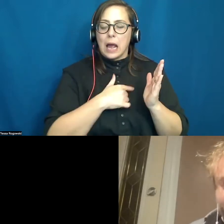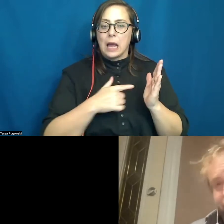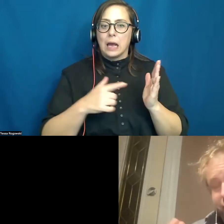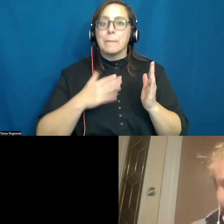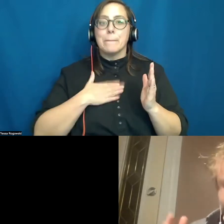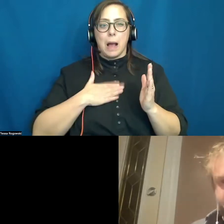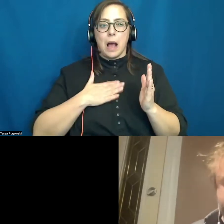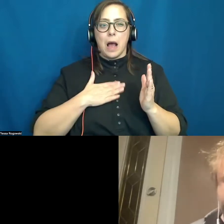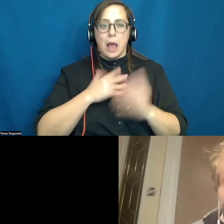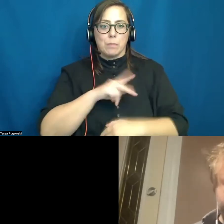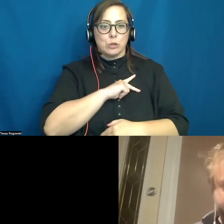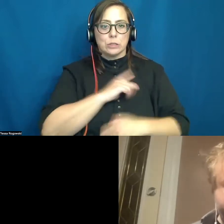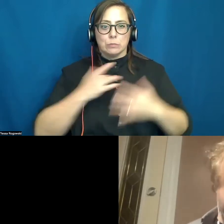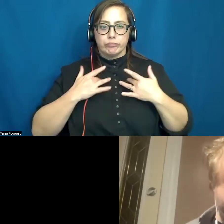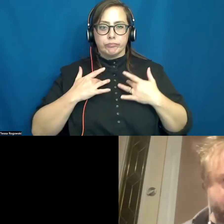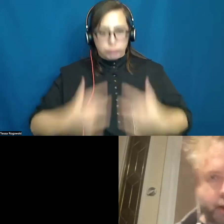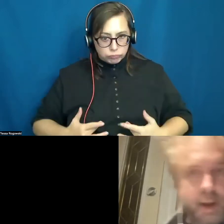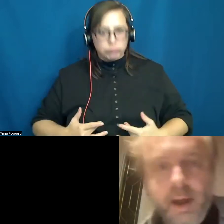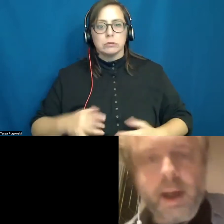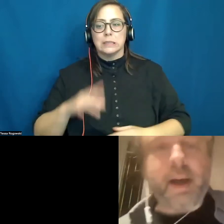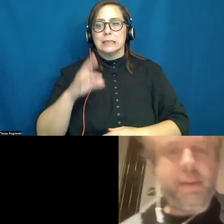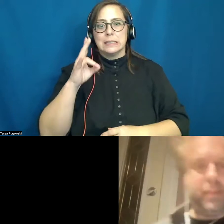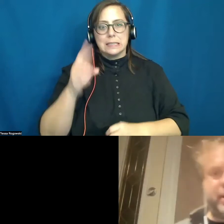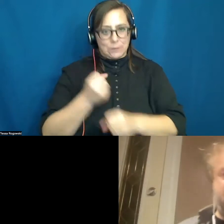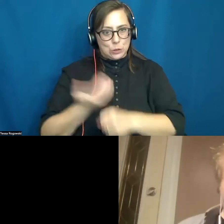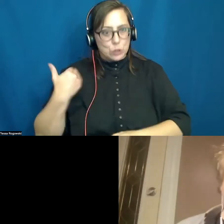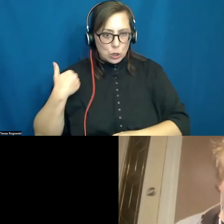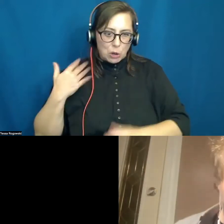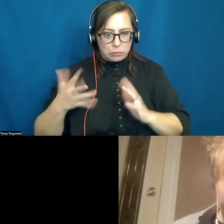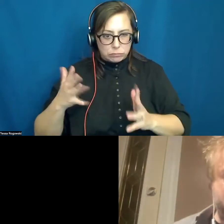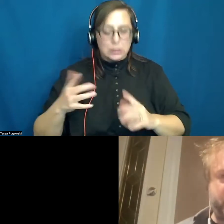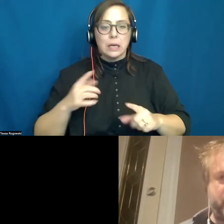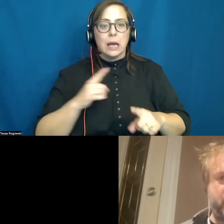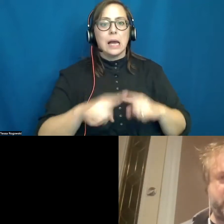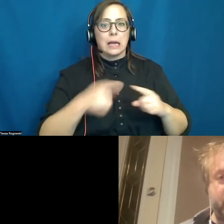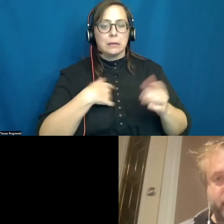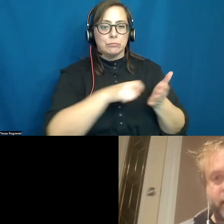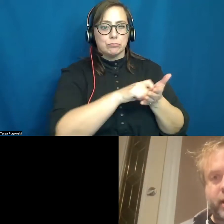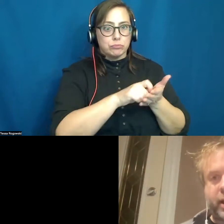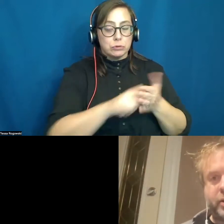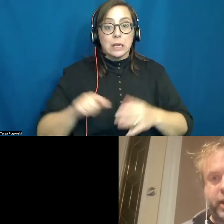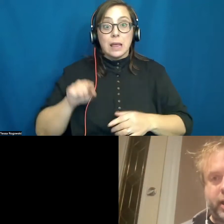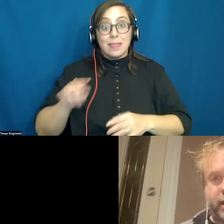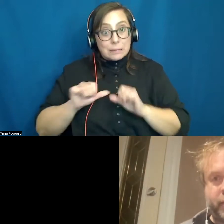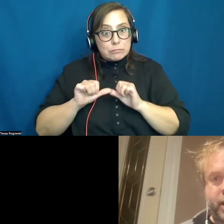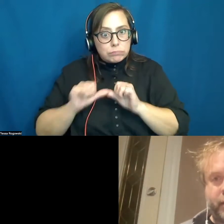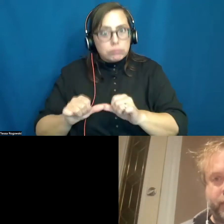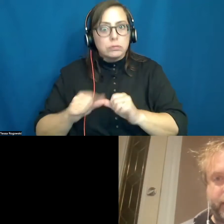I had about 7 years ago, give or take, lasting close to a year,